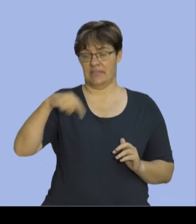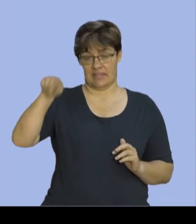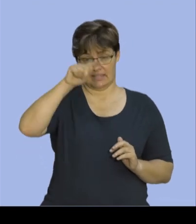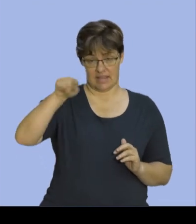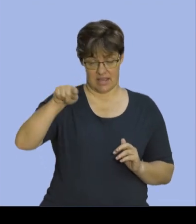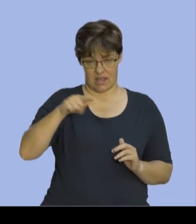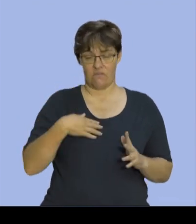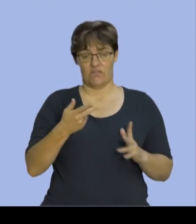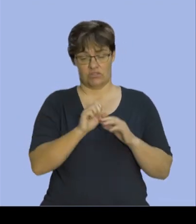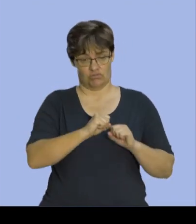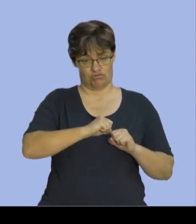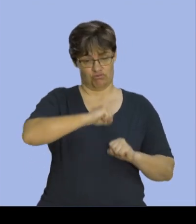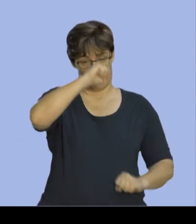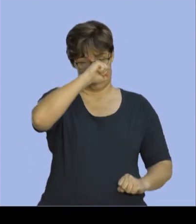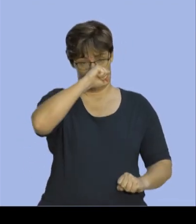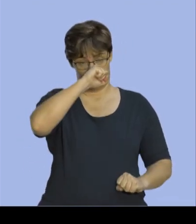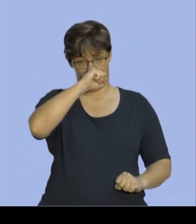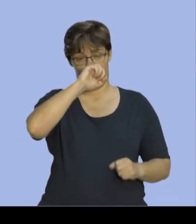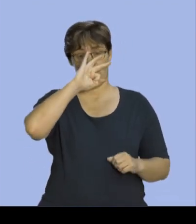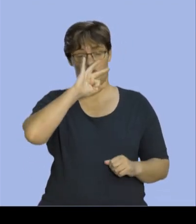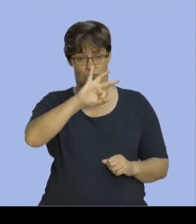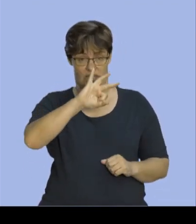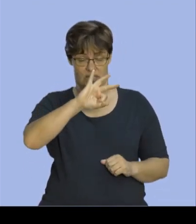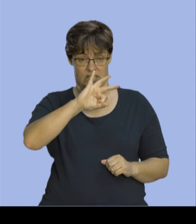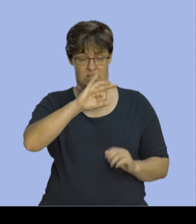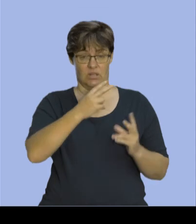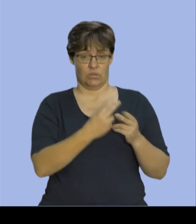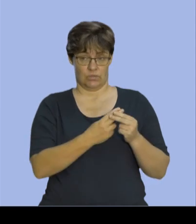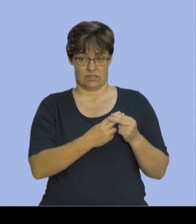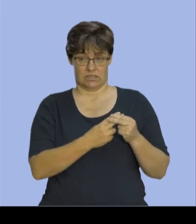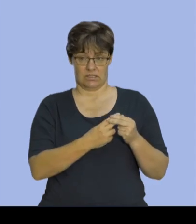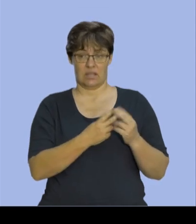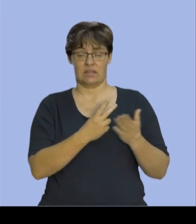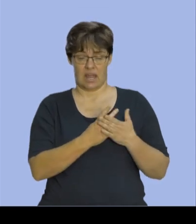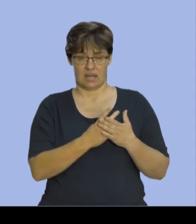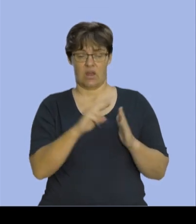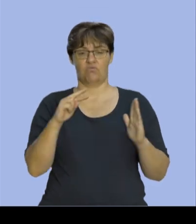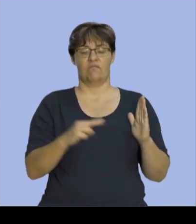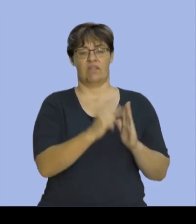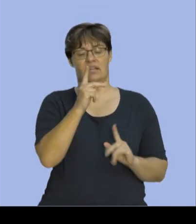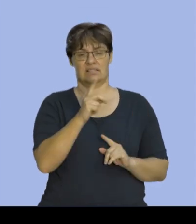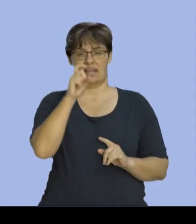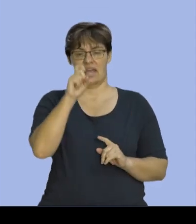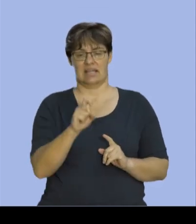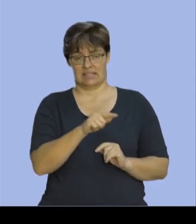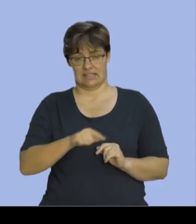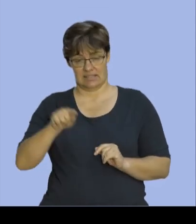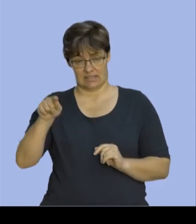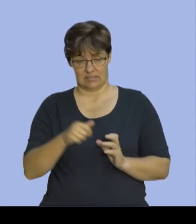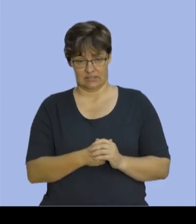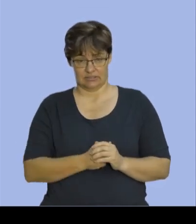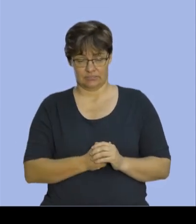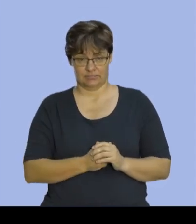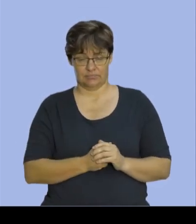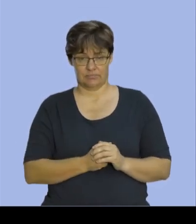stretch this 3 units and then reflect it about the x-axis, right? So